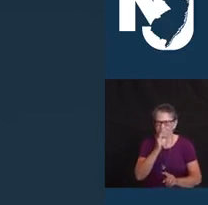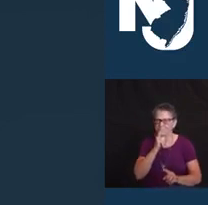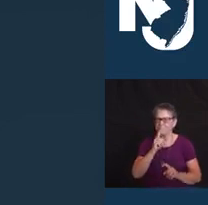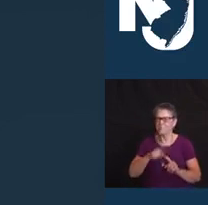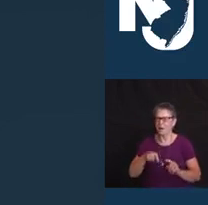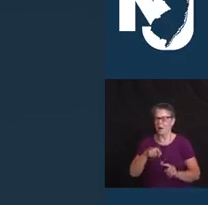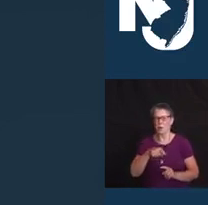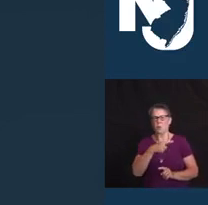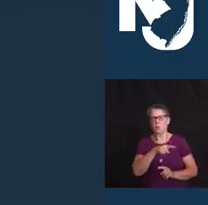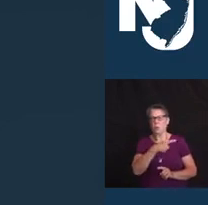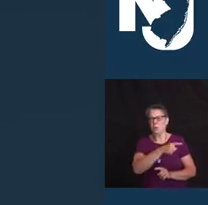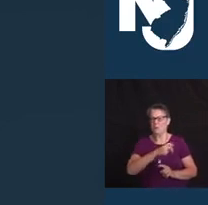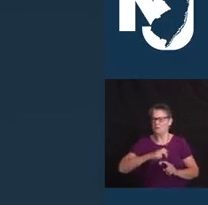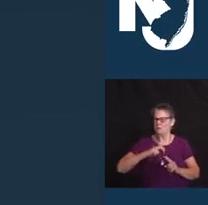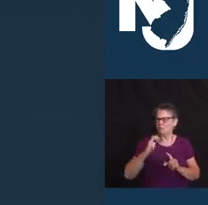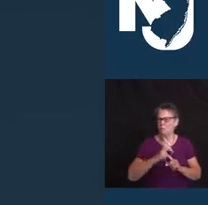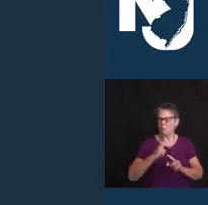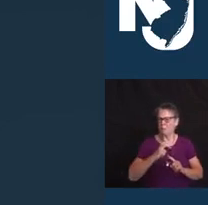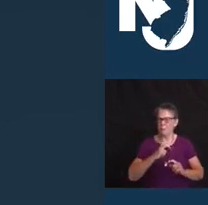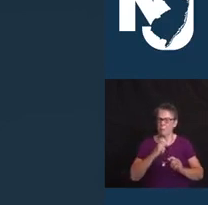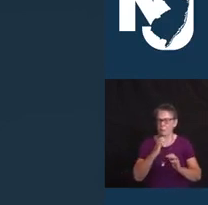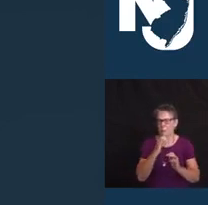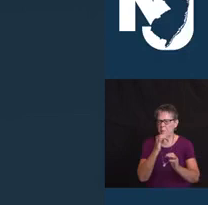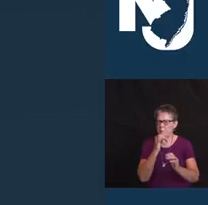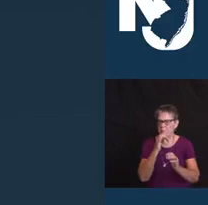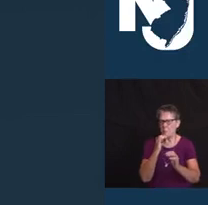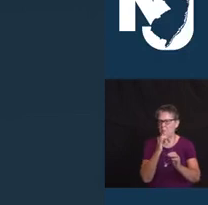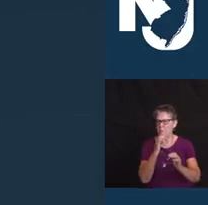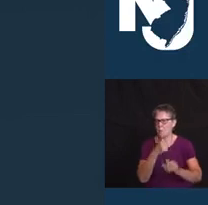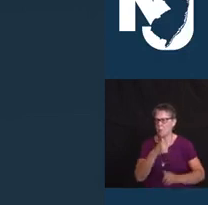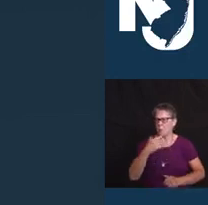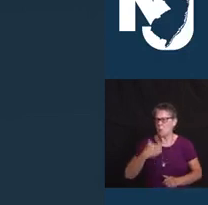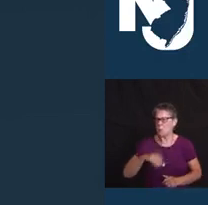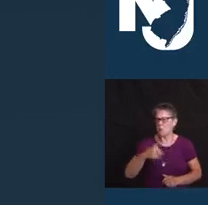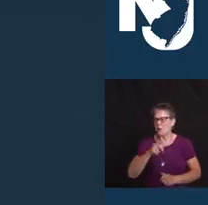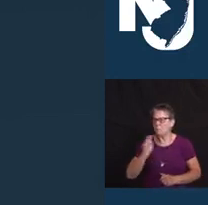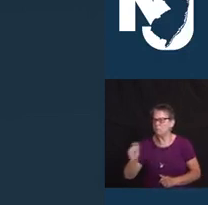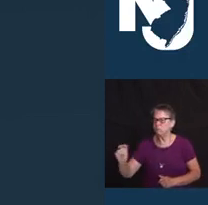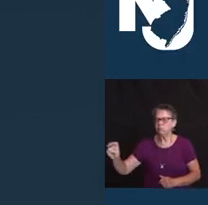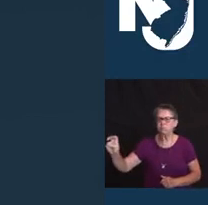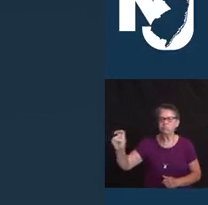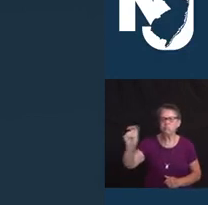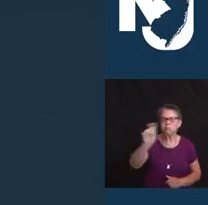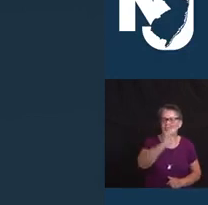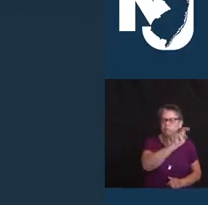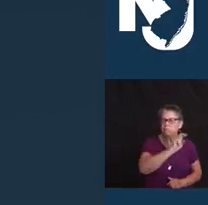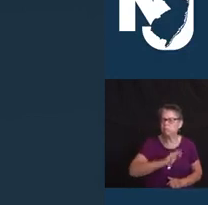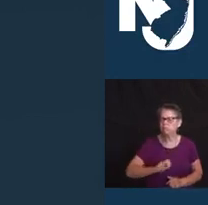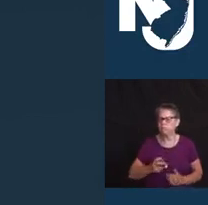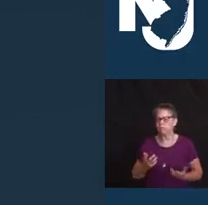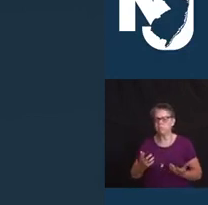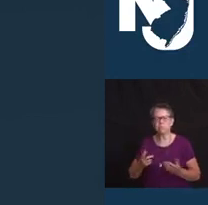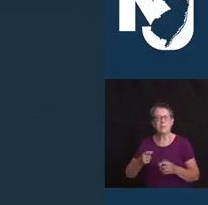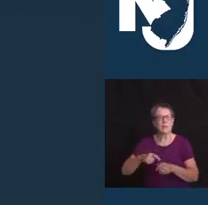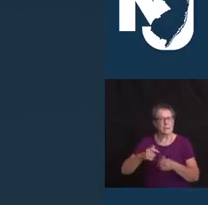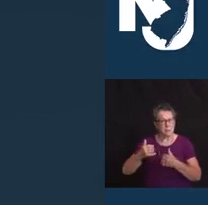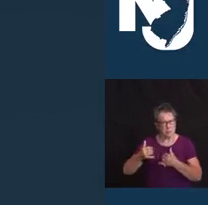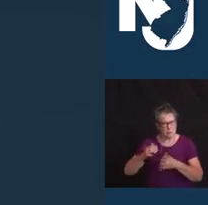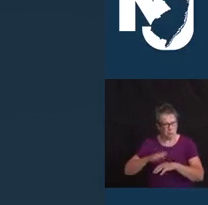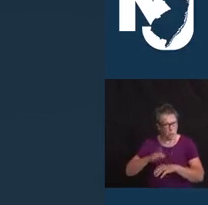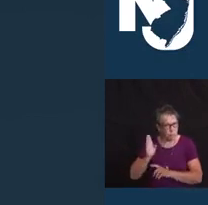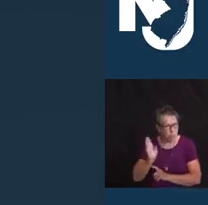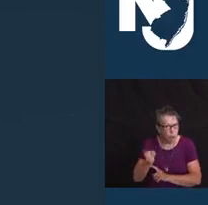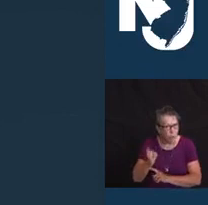took part in national tours for multiple Broadway shows, as well as on Broadway. And he played, I believe he originated